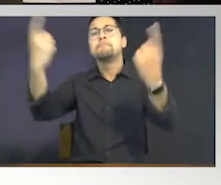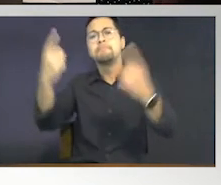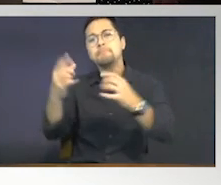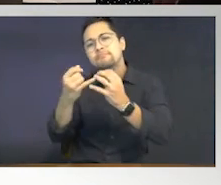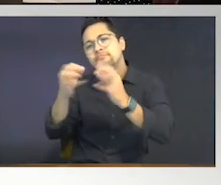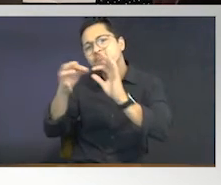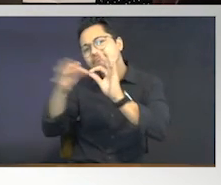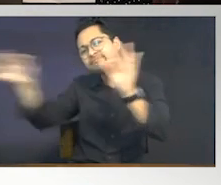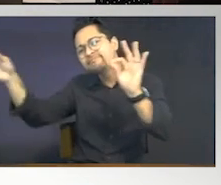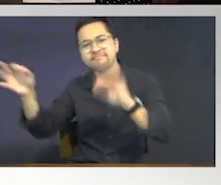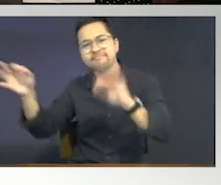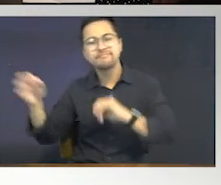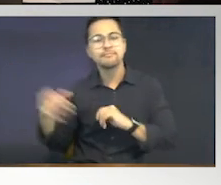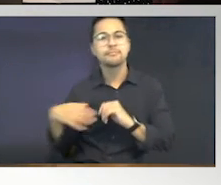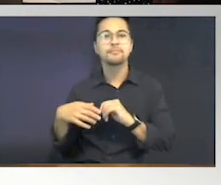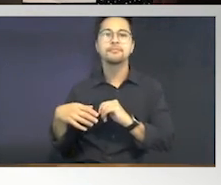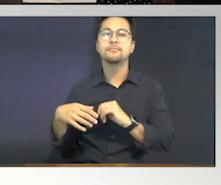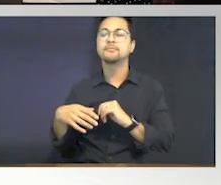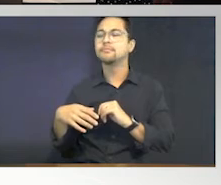Story where